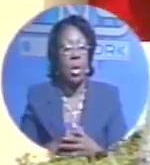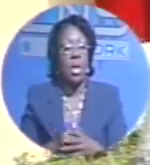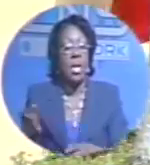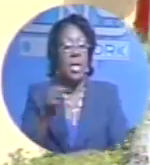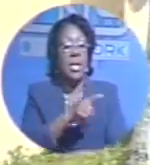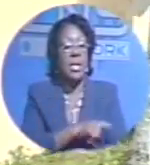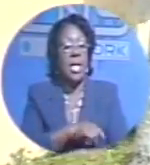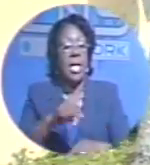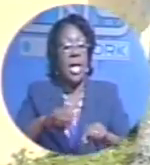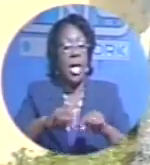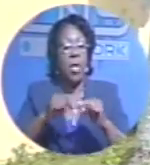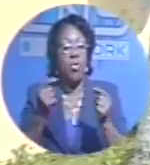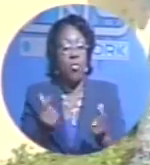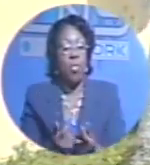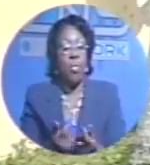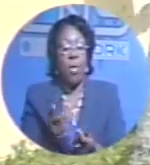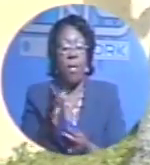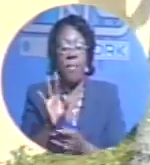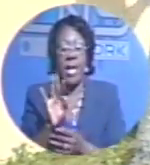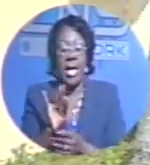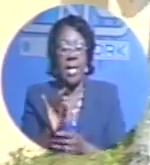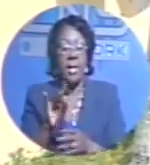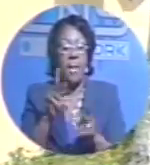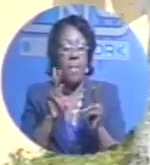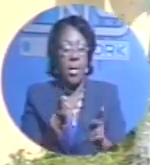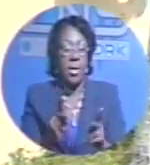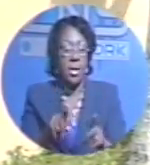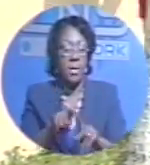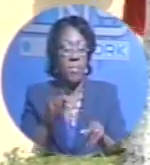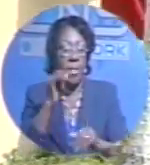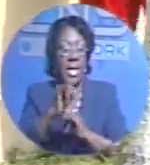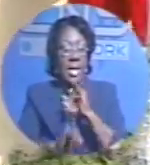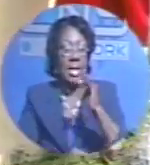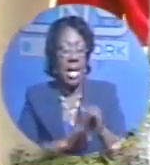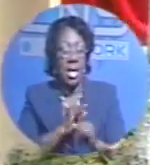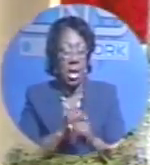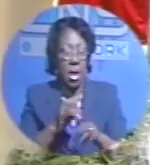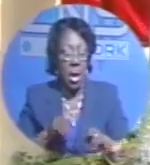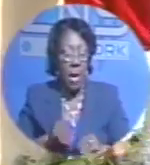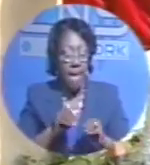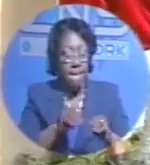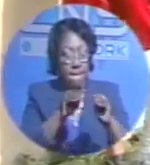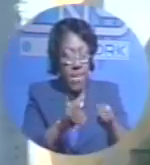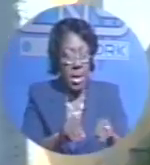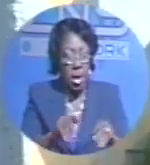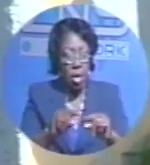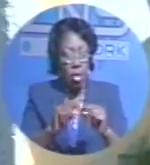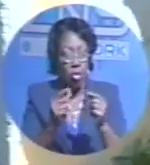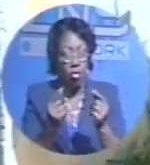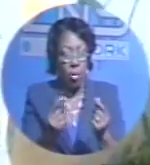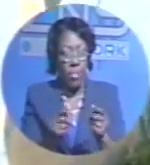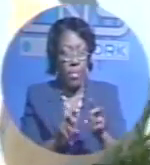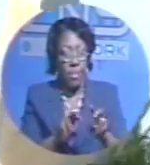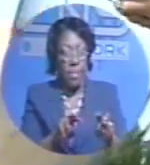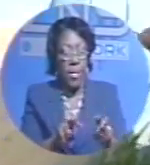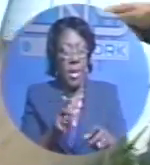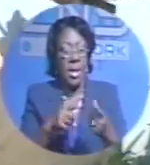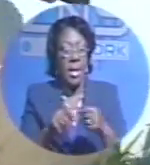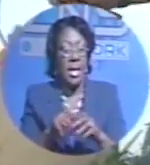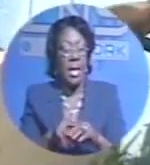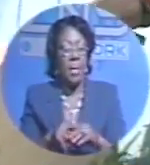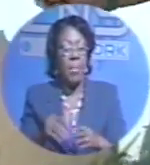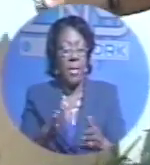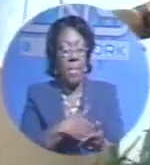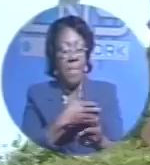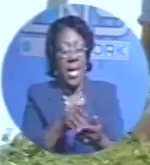Today, a group of 8 stopped at the park as part of an international missions trip. The group is part of the Methodist Church. They came armed with paint